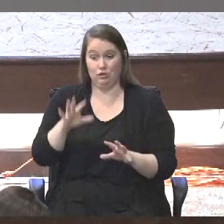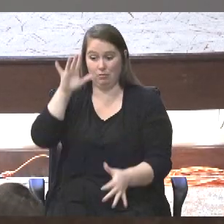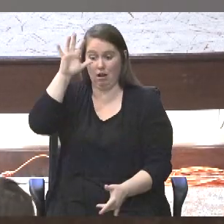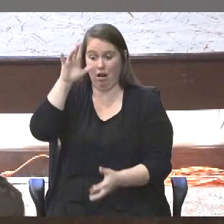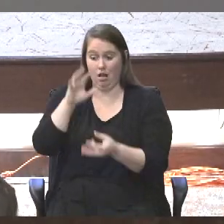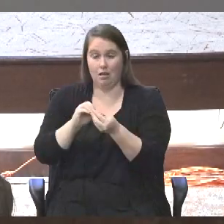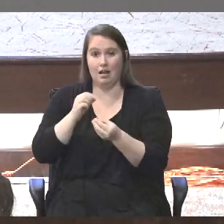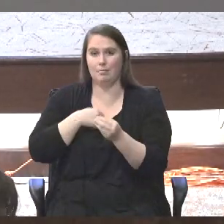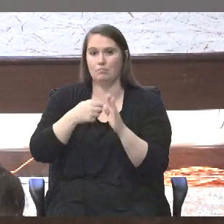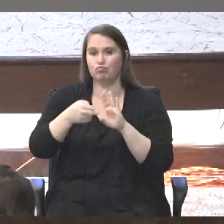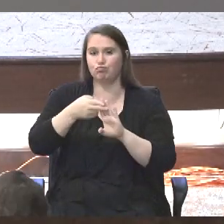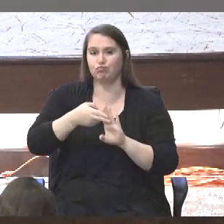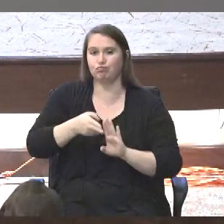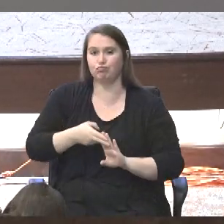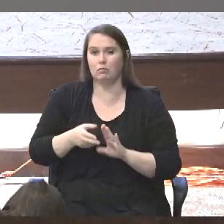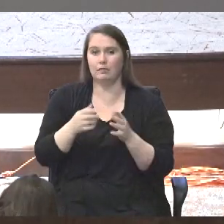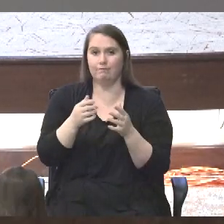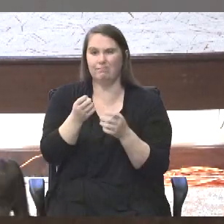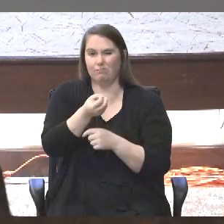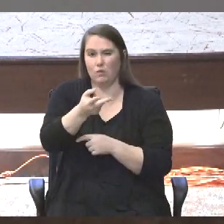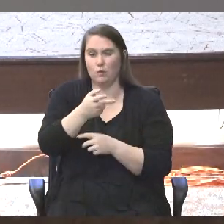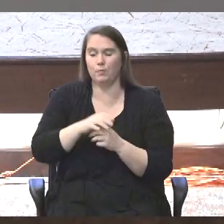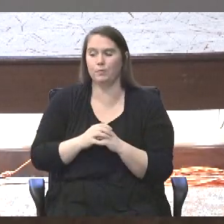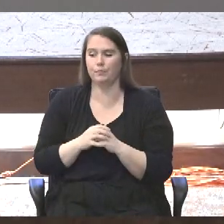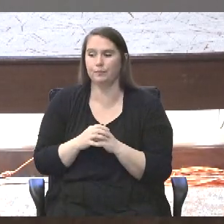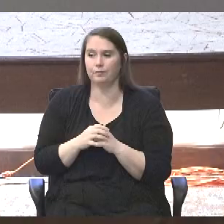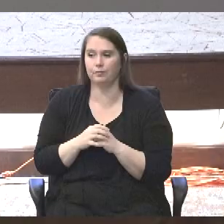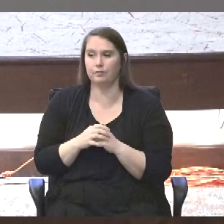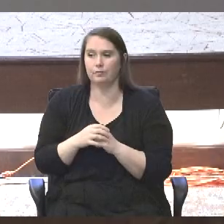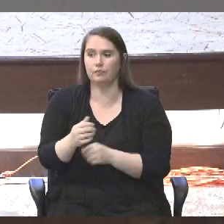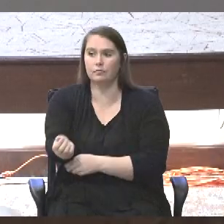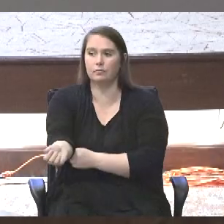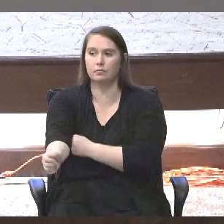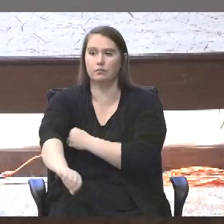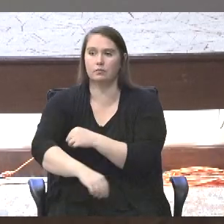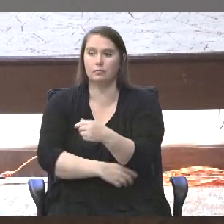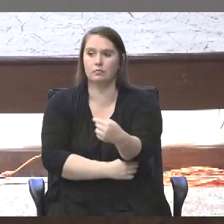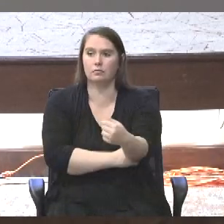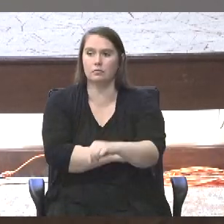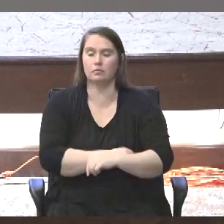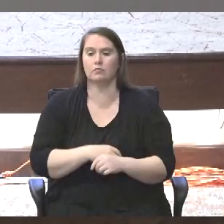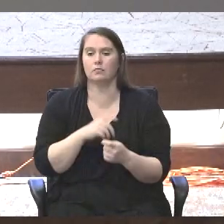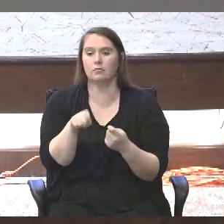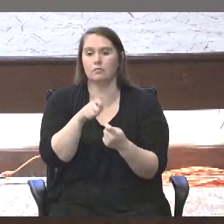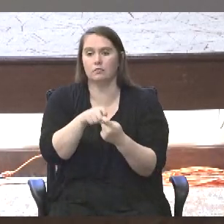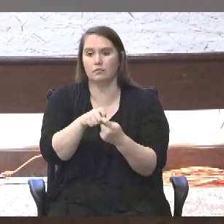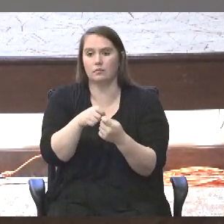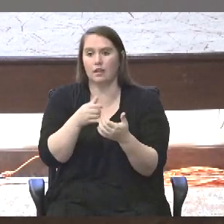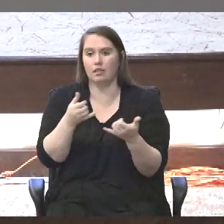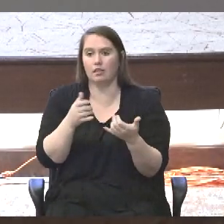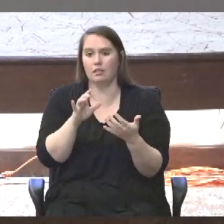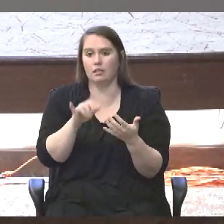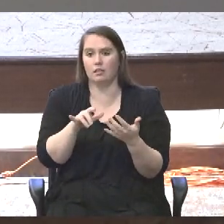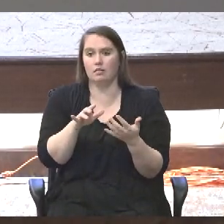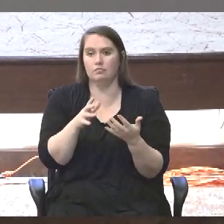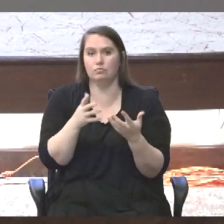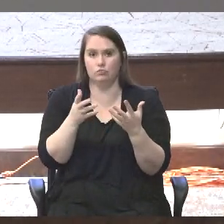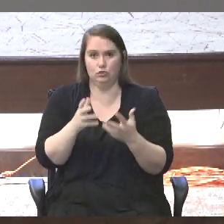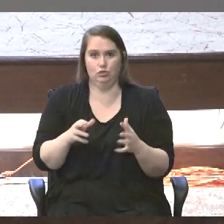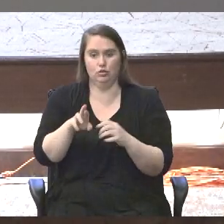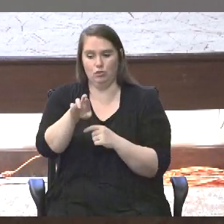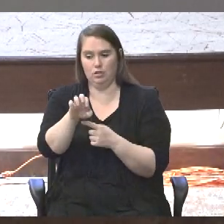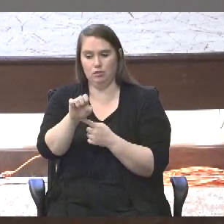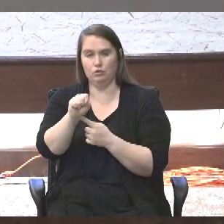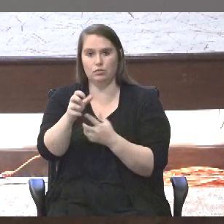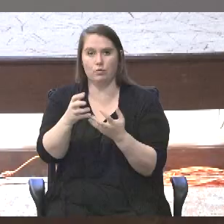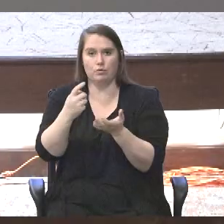few of them, unfortunately, starting the year off right. I just think there's some really good work the staff's put together on these resolutions. First